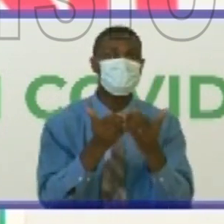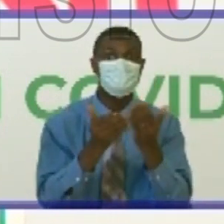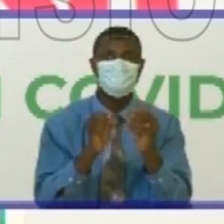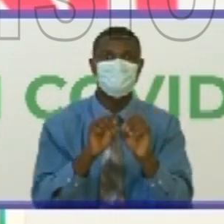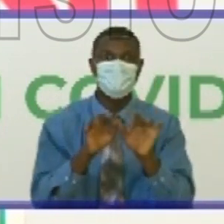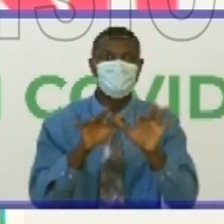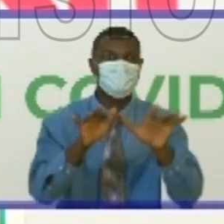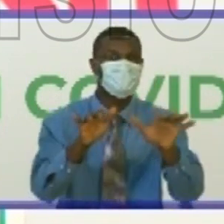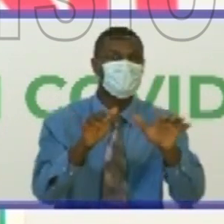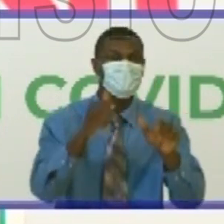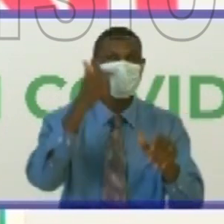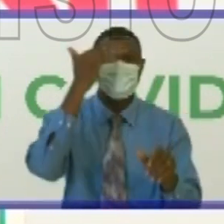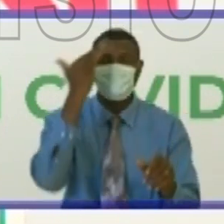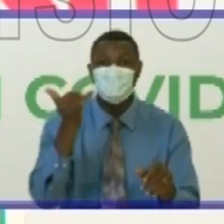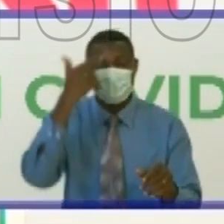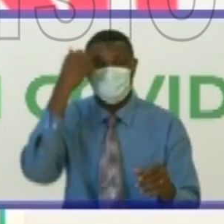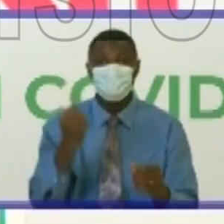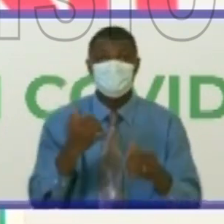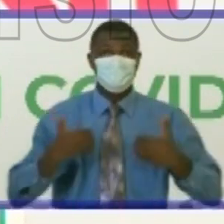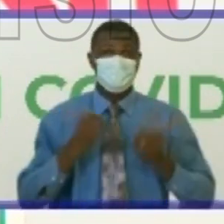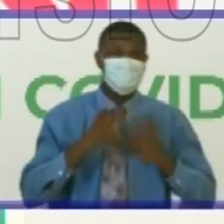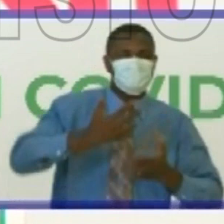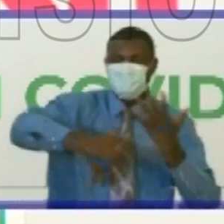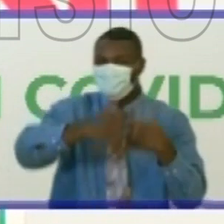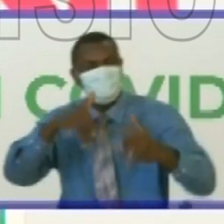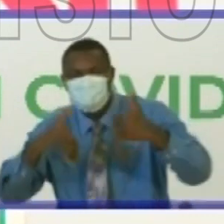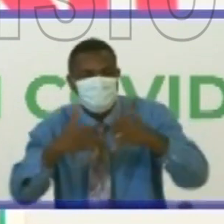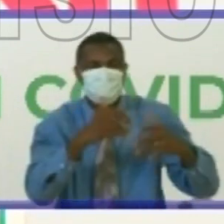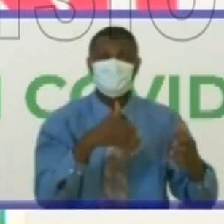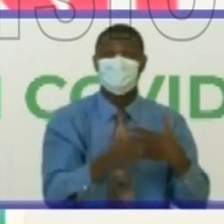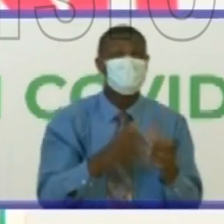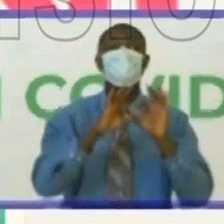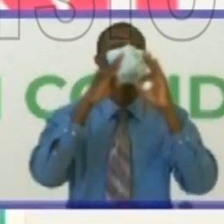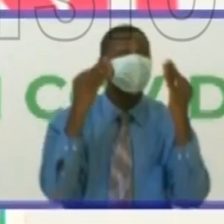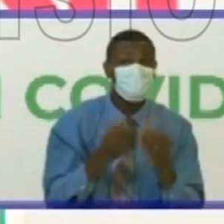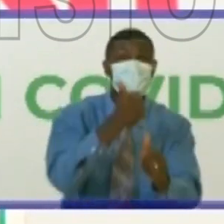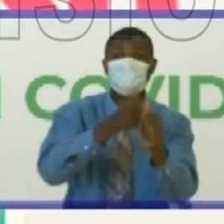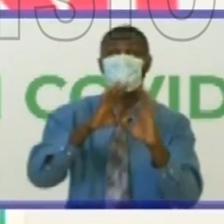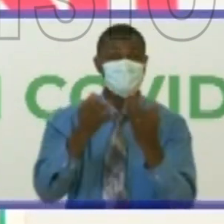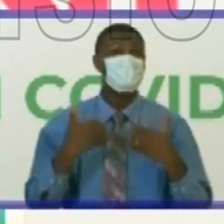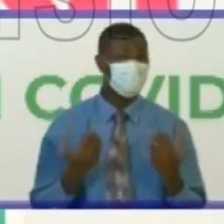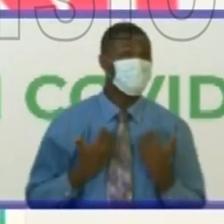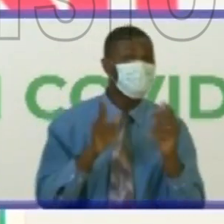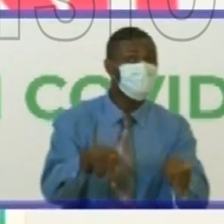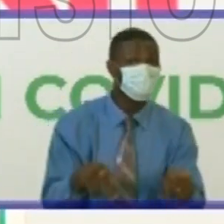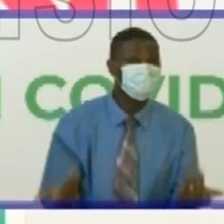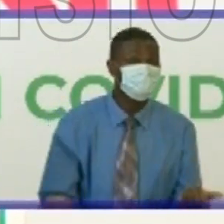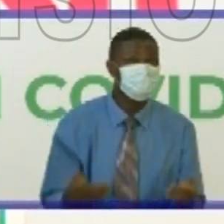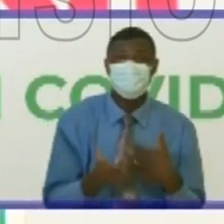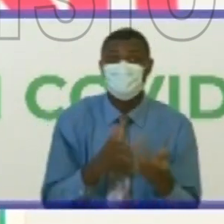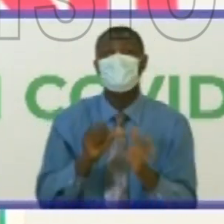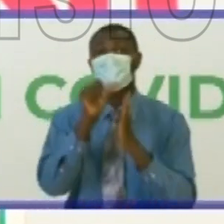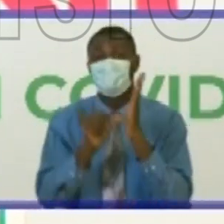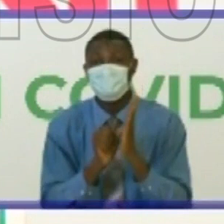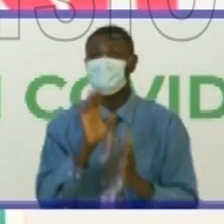out, socialize, and pick up the infection. Almost every family in Nigeria has a young person between the ages of 18